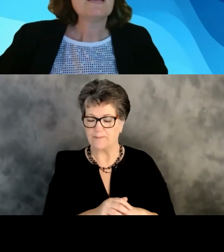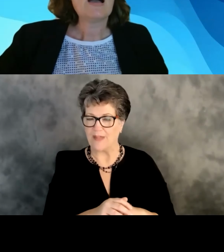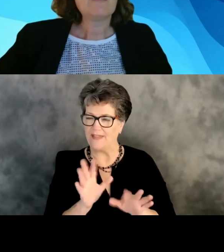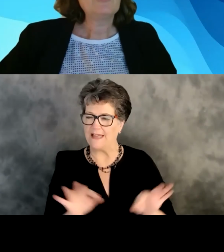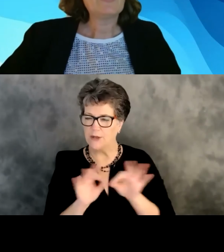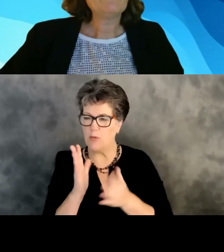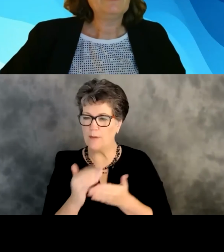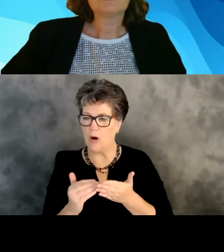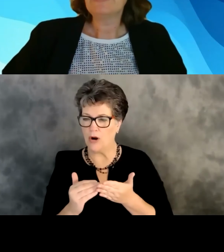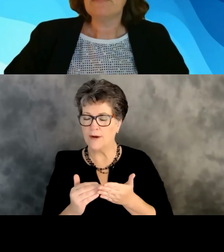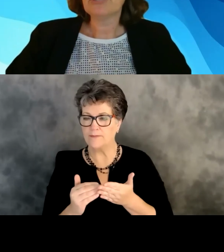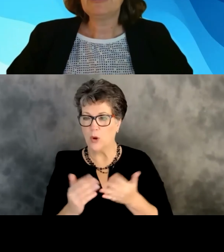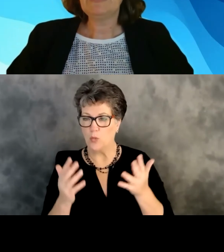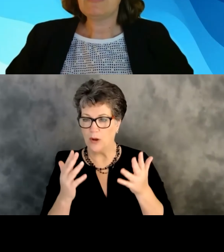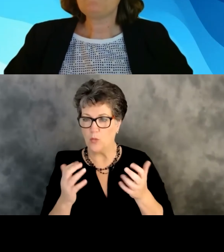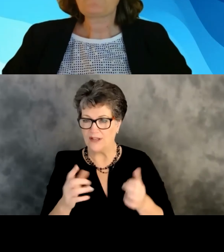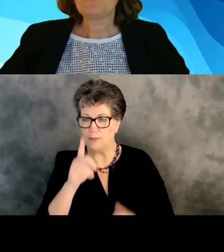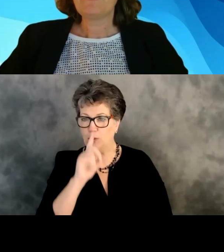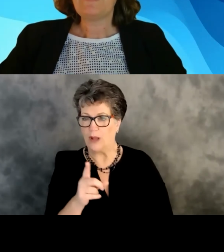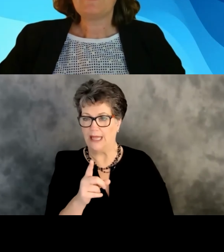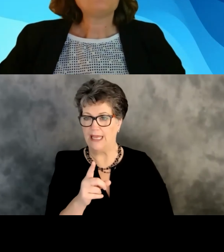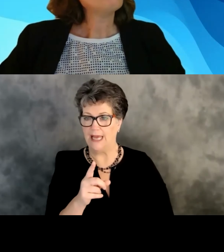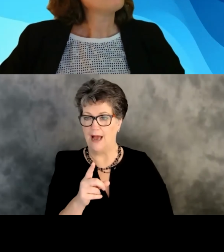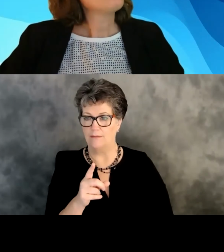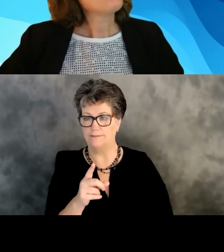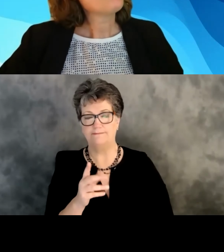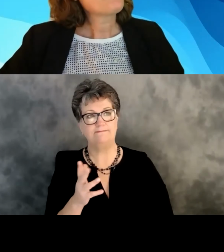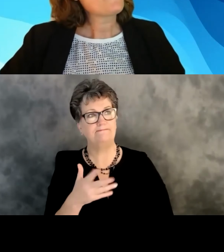piece. We want to be really, really